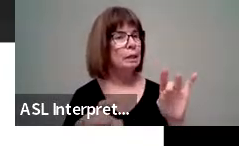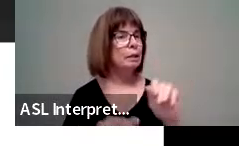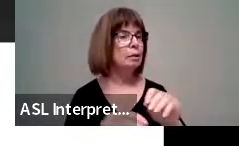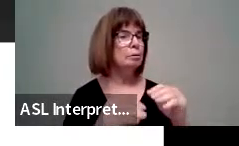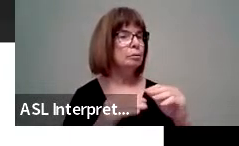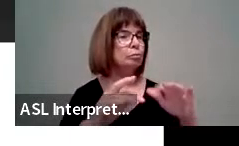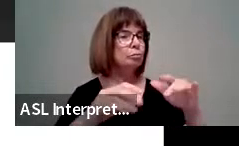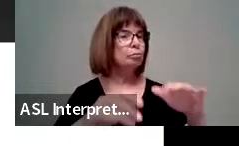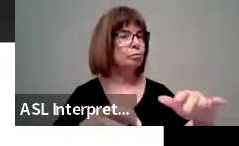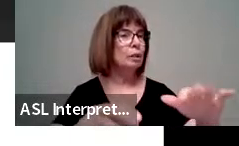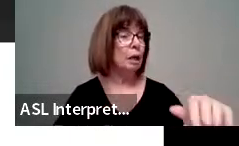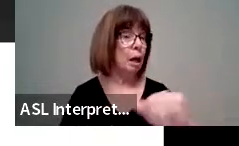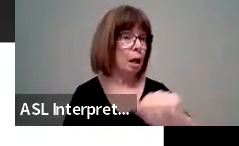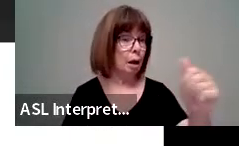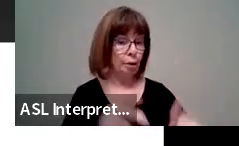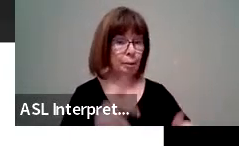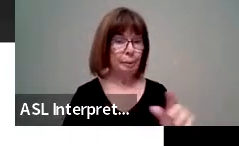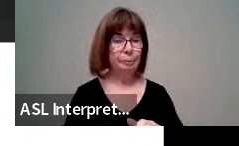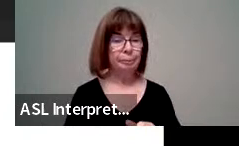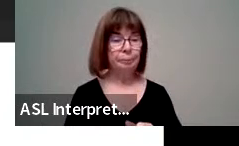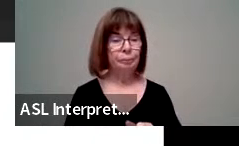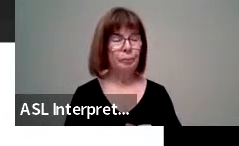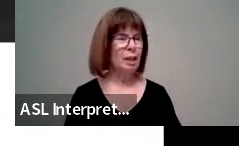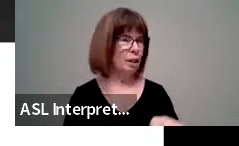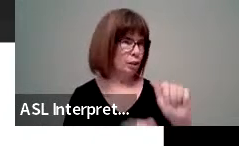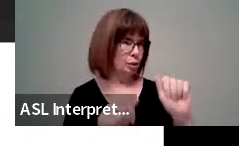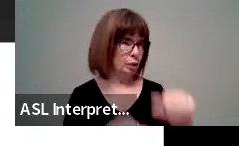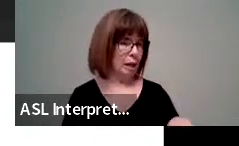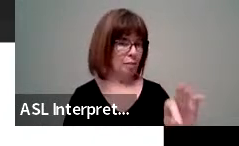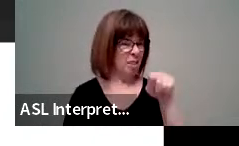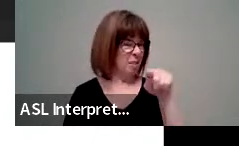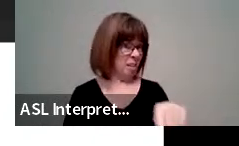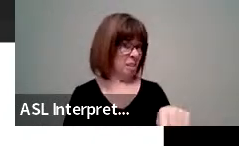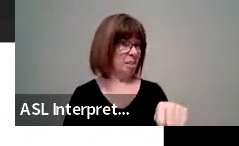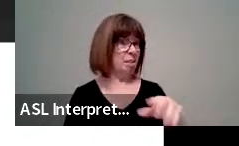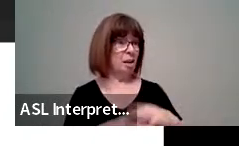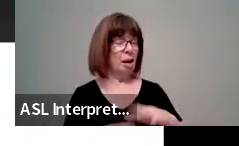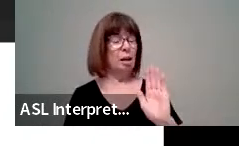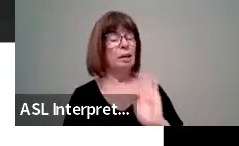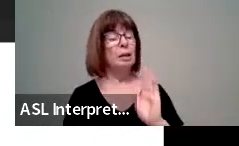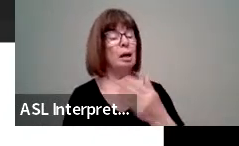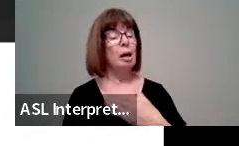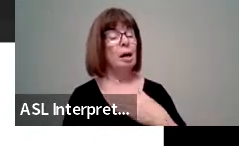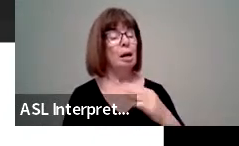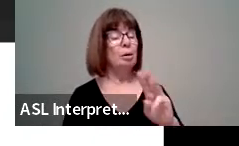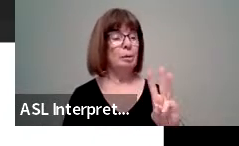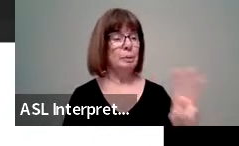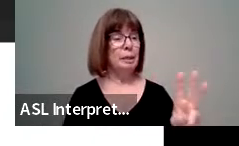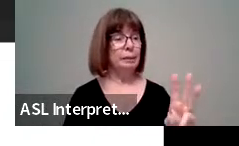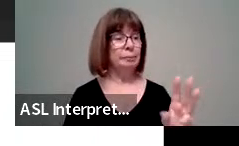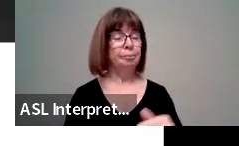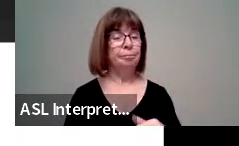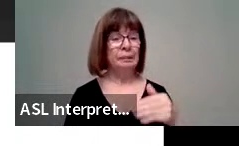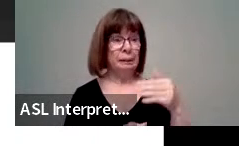vaccine. And you can find these also on our website. Next slide, please.